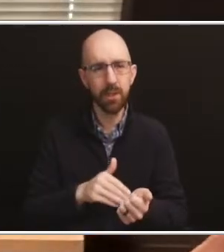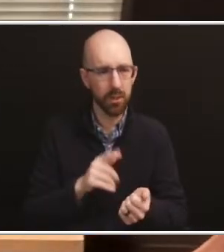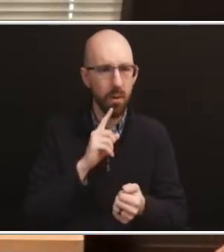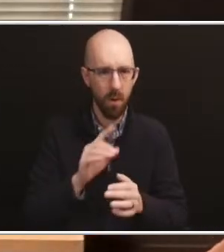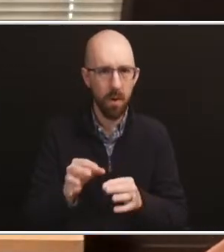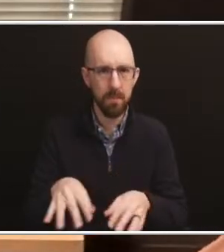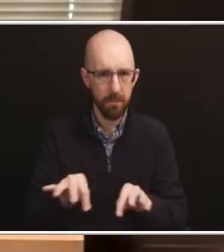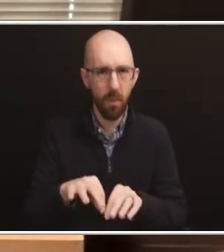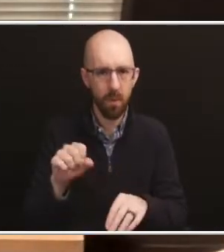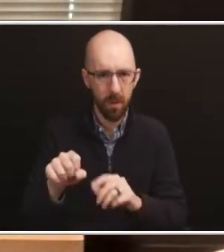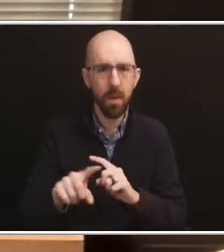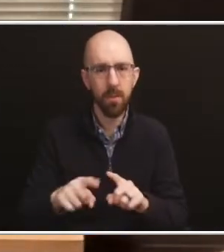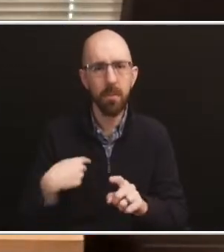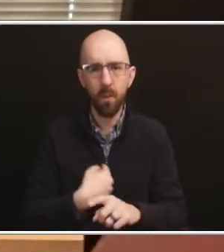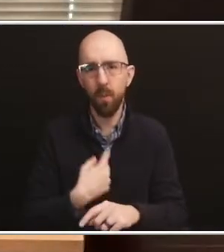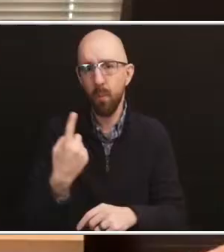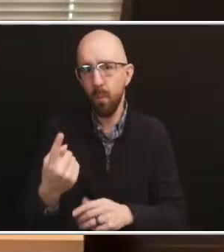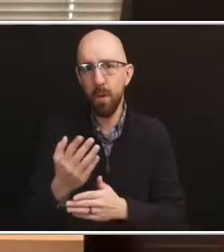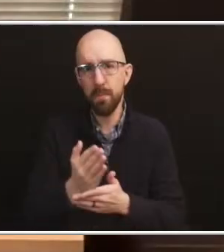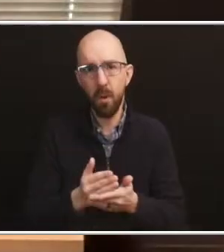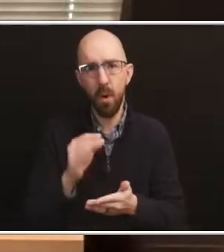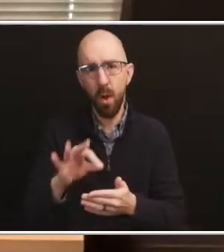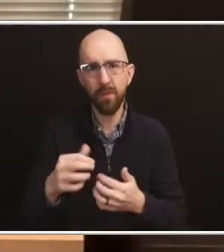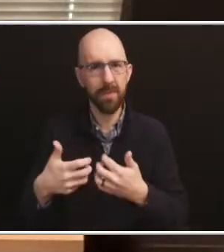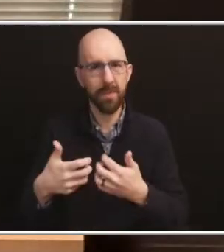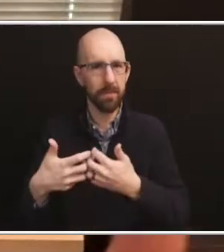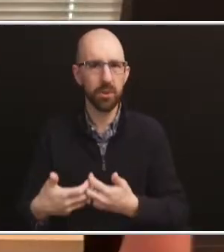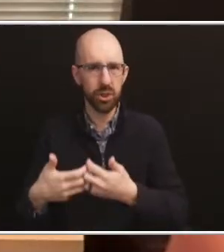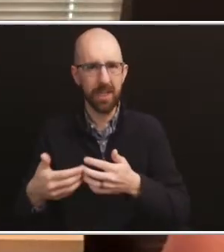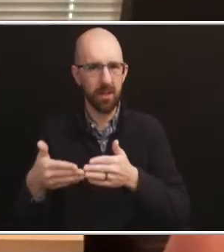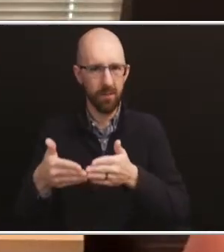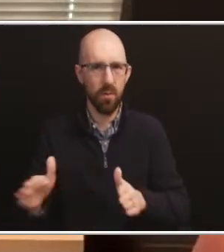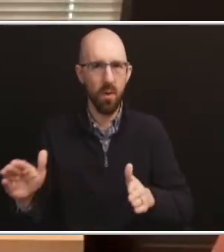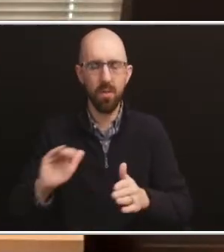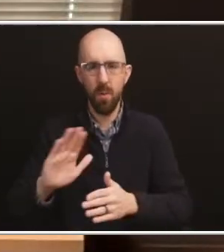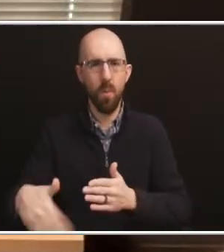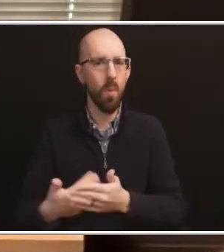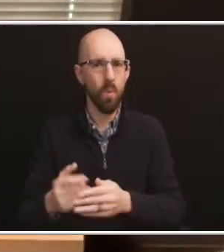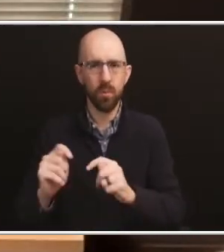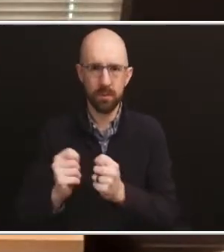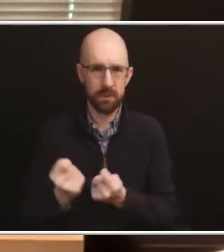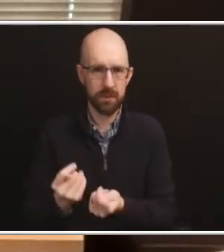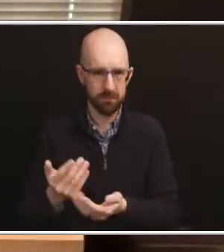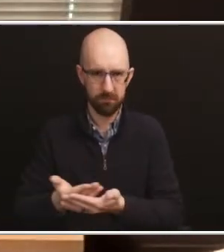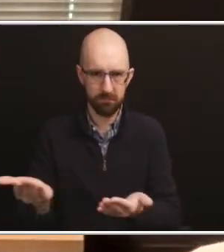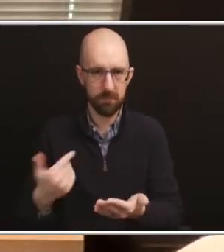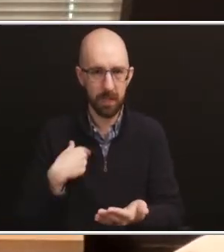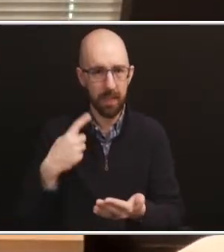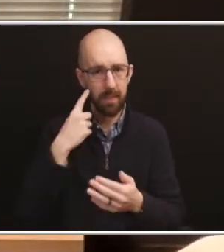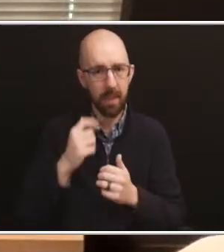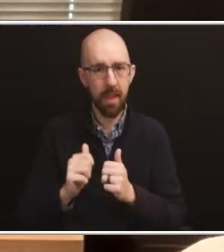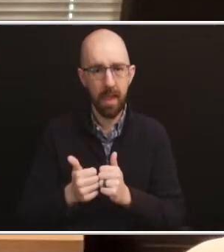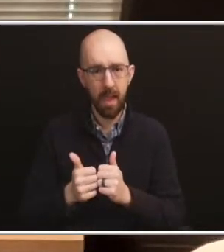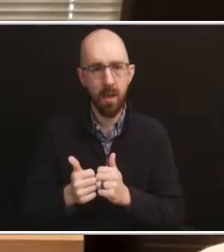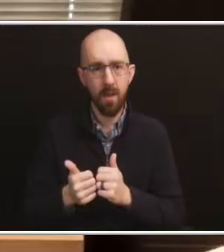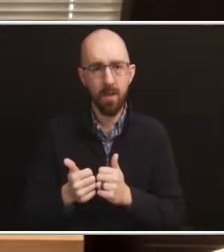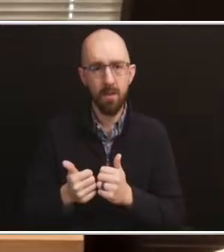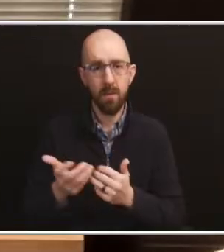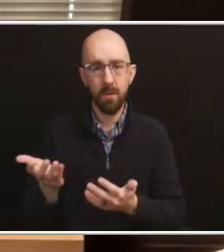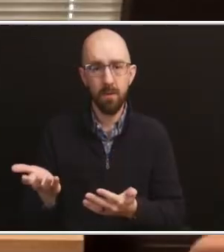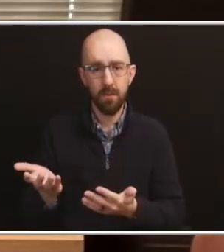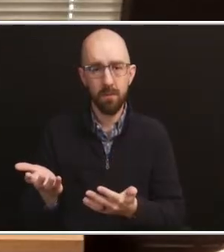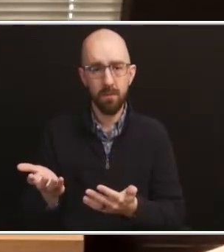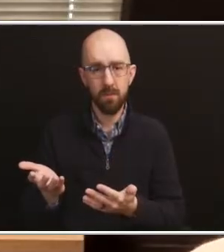but we're just one part of this machine, which is the entire team. And I think the Wades can speak to that.